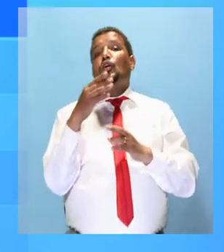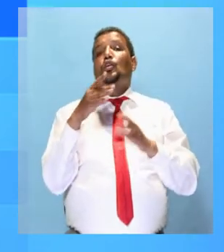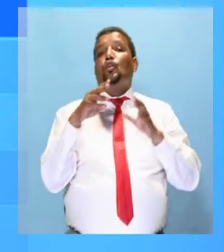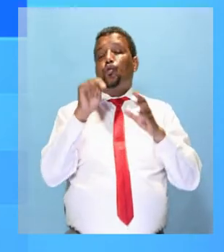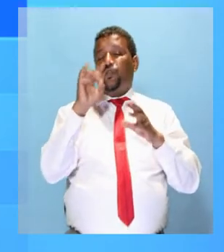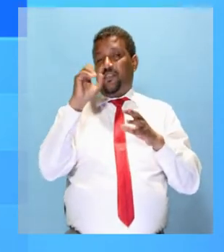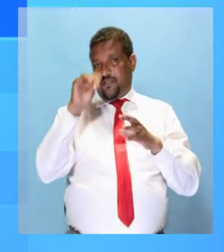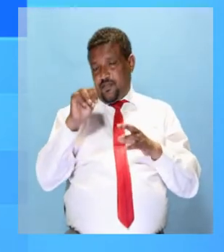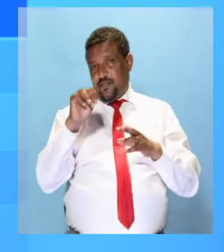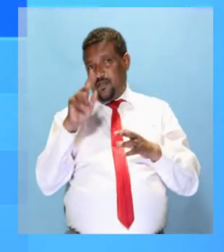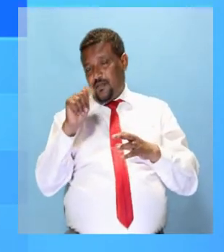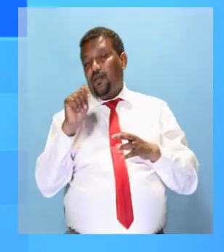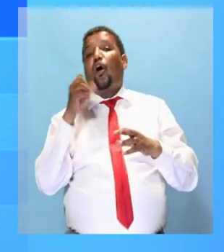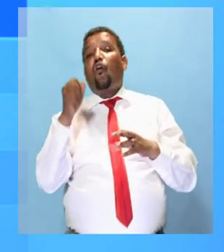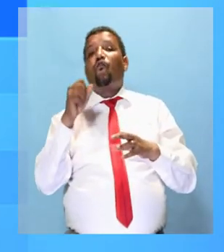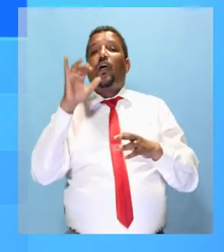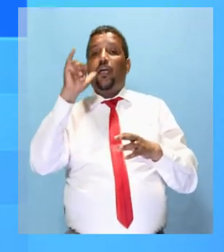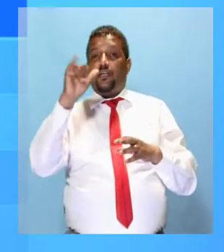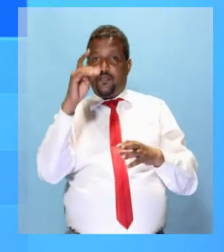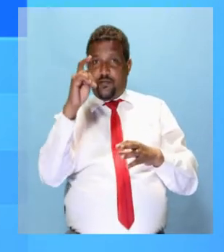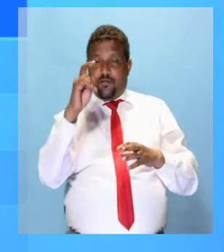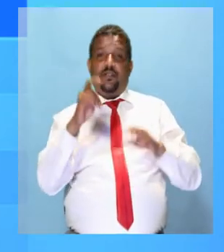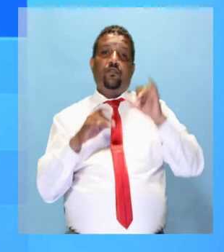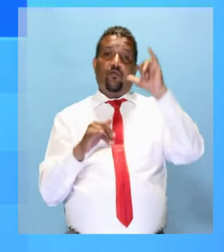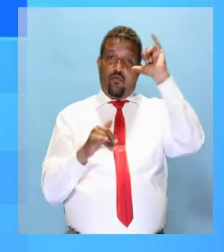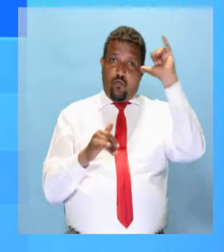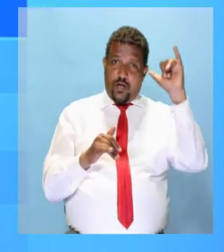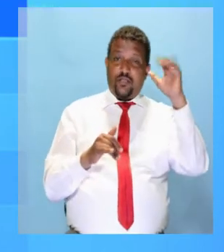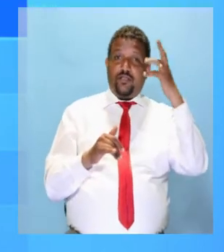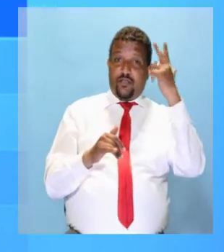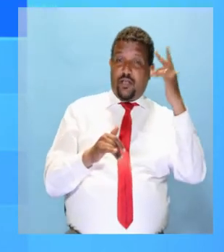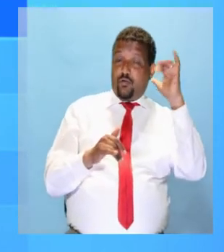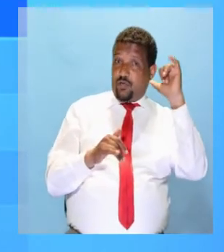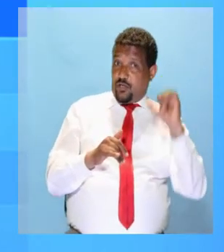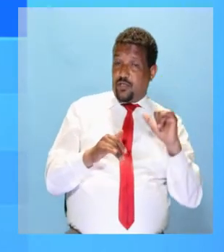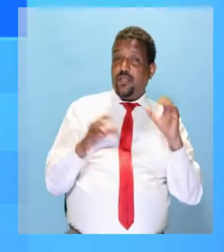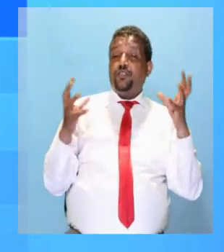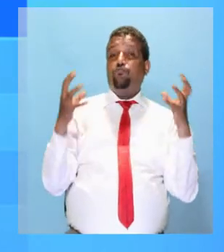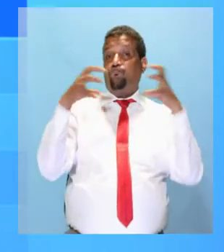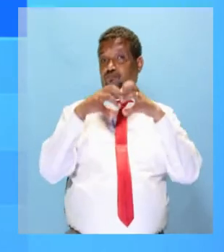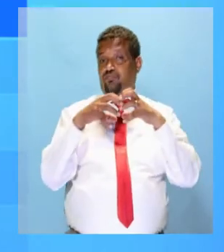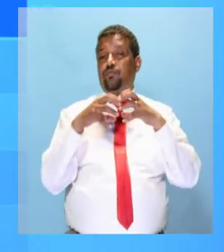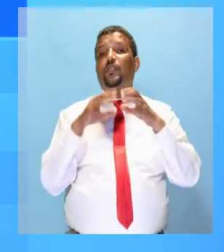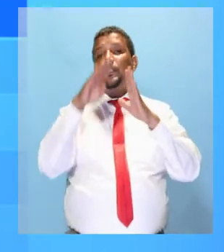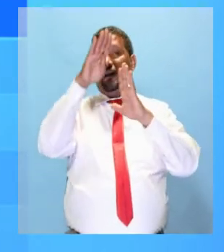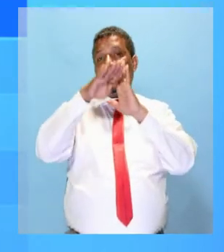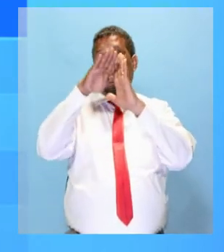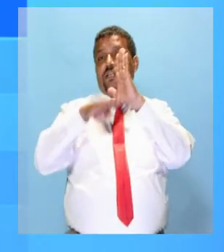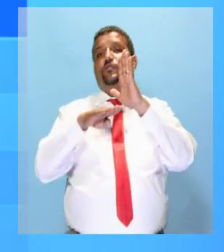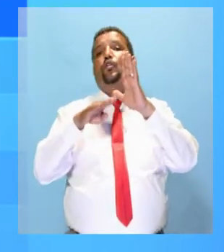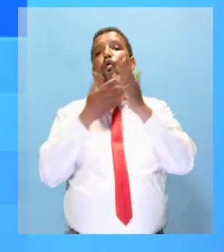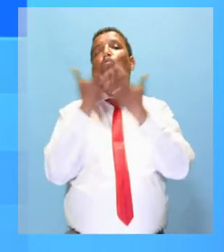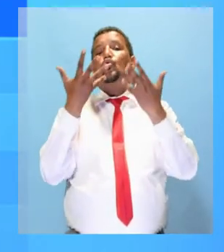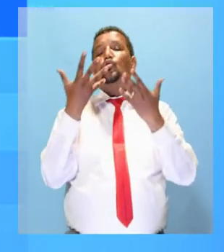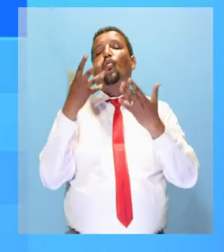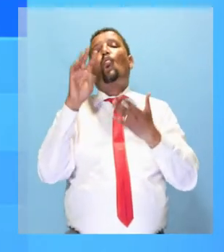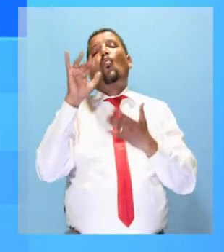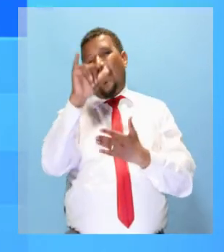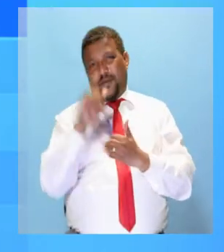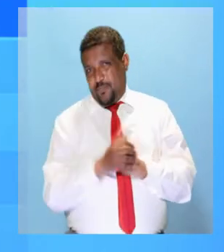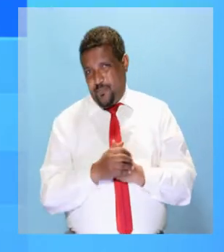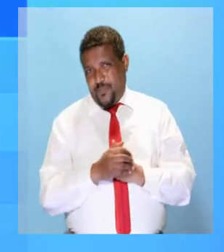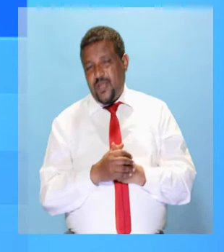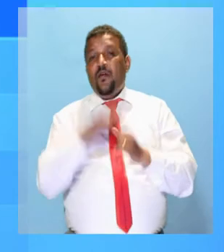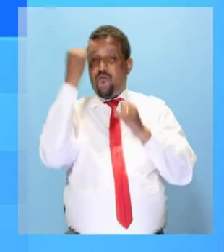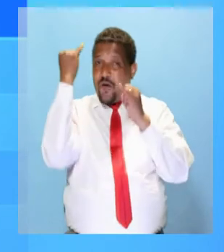Y. Because as we increase the consumption of good X, we are declining consumption of good Y. And finally,